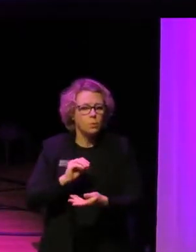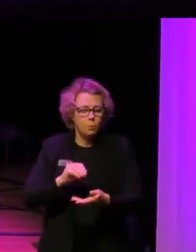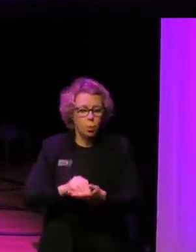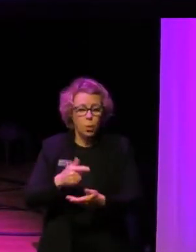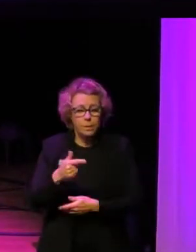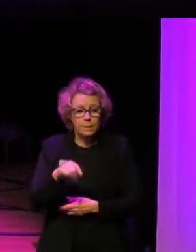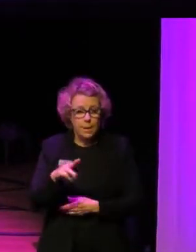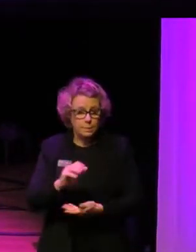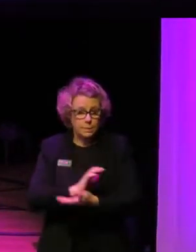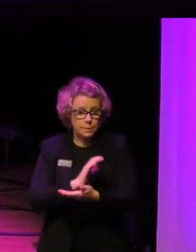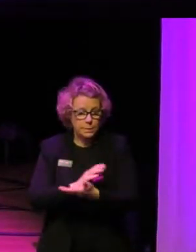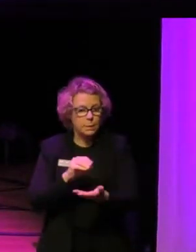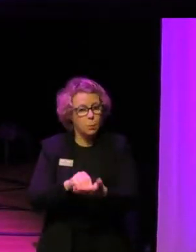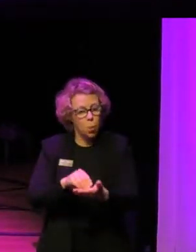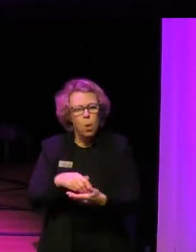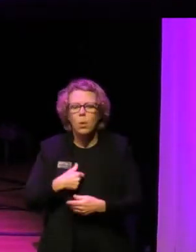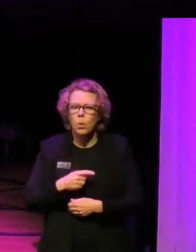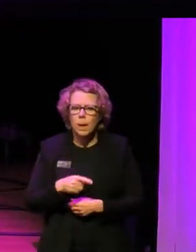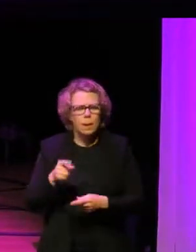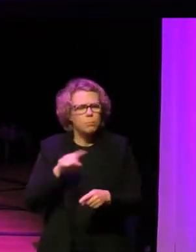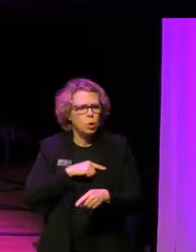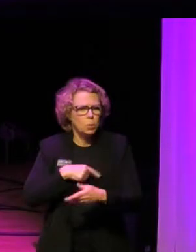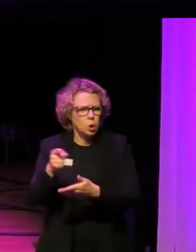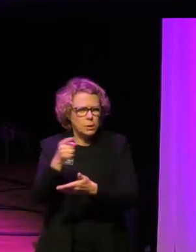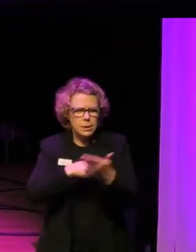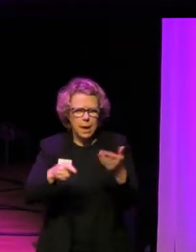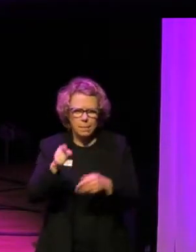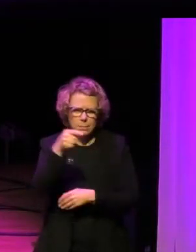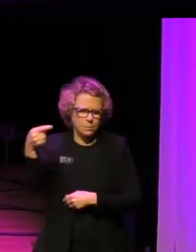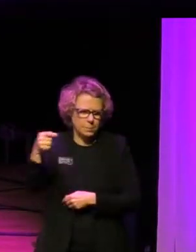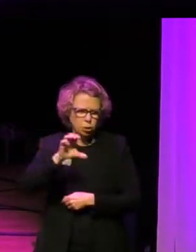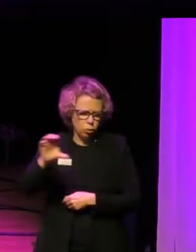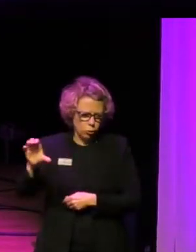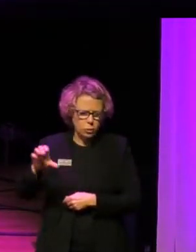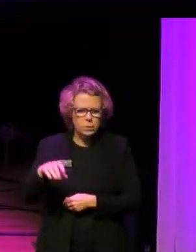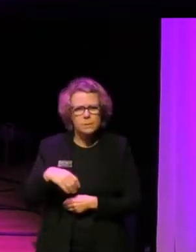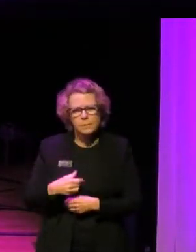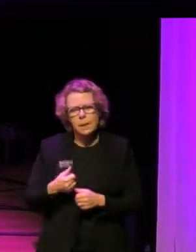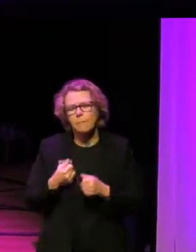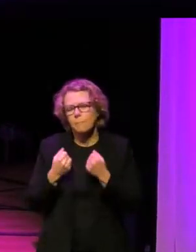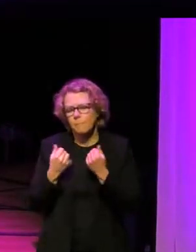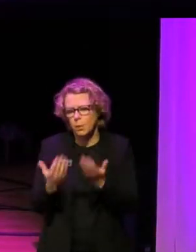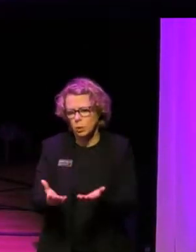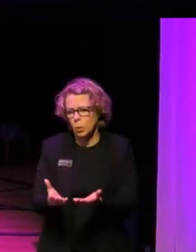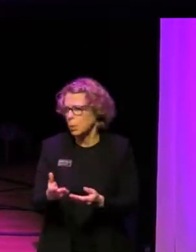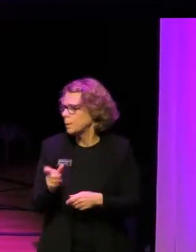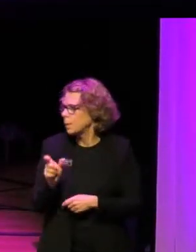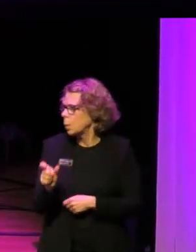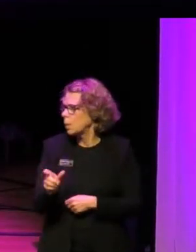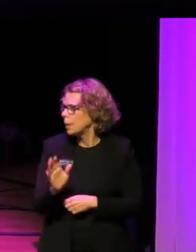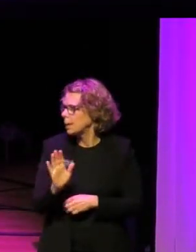most influential people. It's an honor to have you here, Tuli, and the floor is yours. Welcome. Thank you.